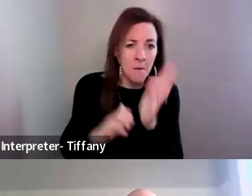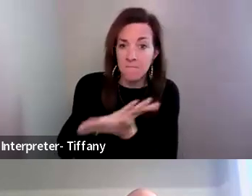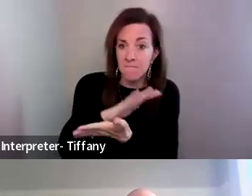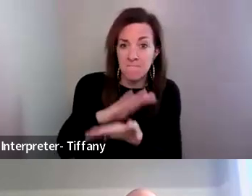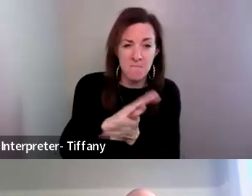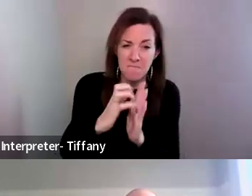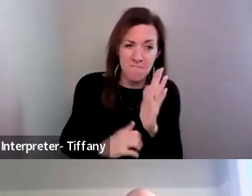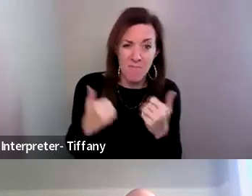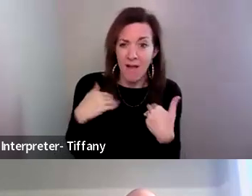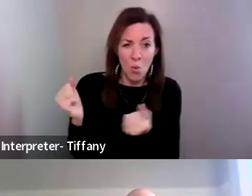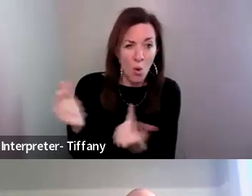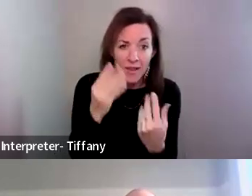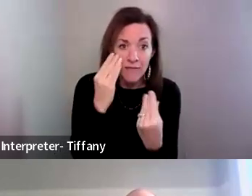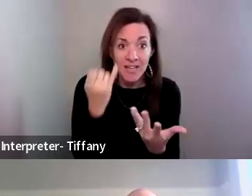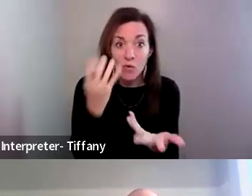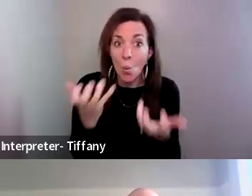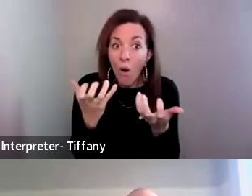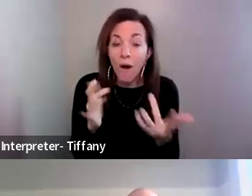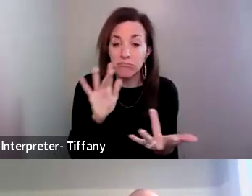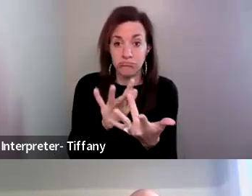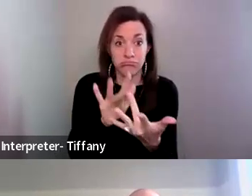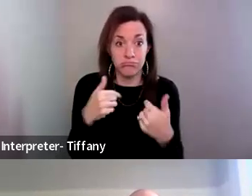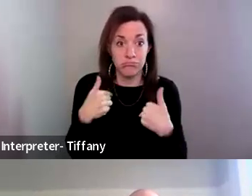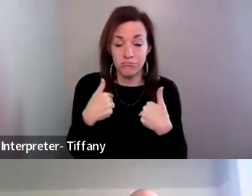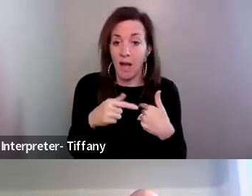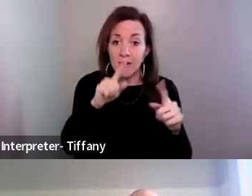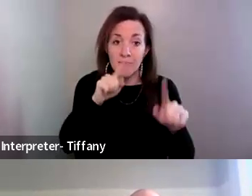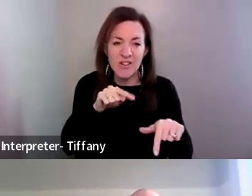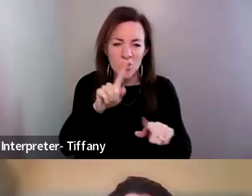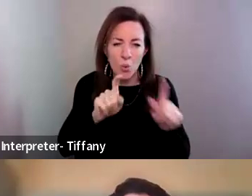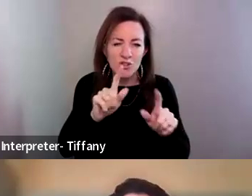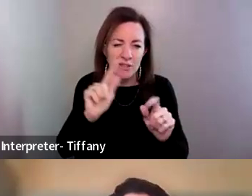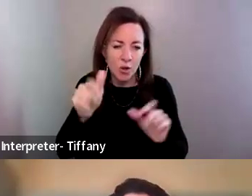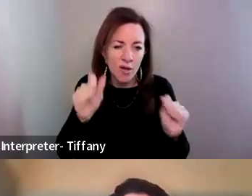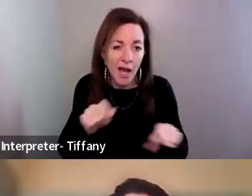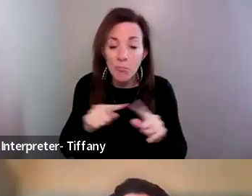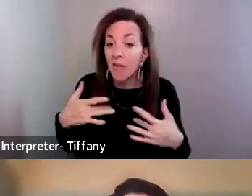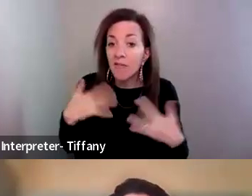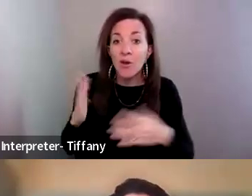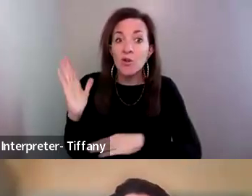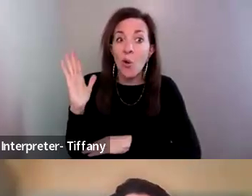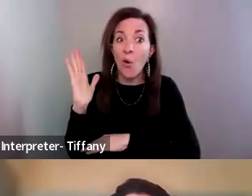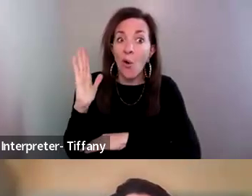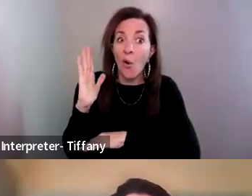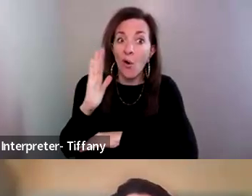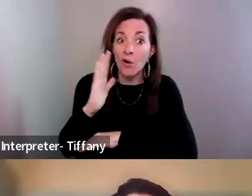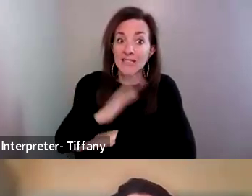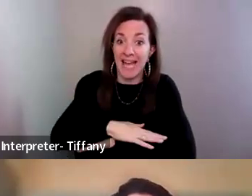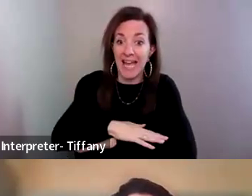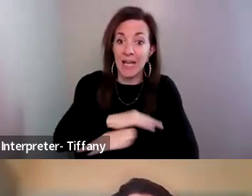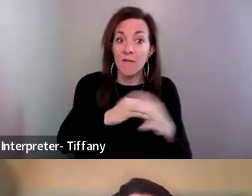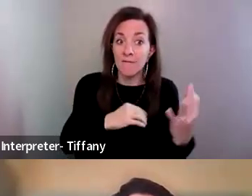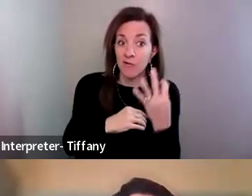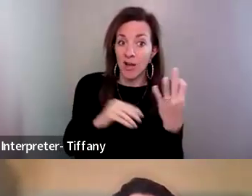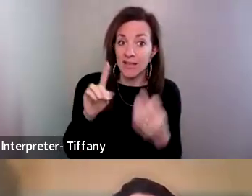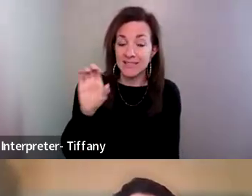let me know. I can reach out and send it to you and we can answer questions later. But the event is a pretty much all-day event. So again, it's Friday, December